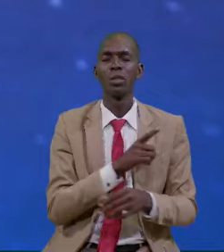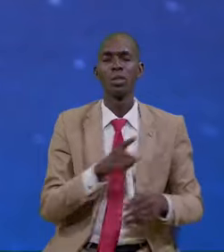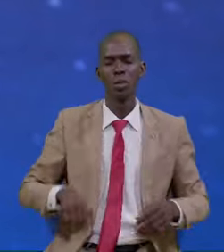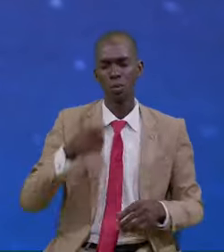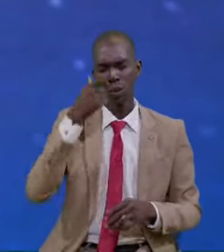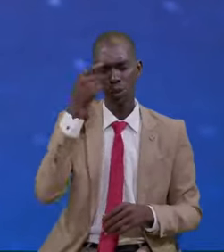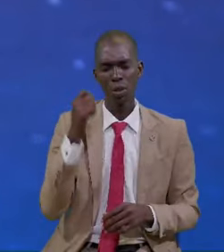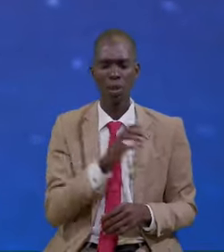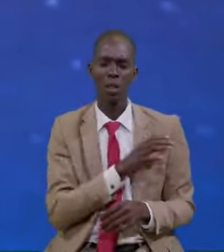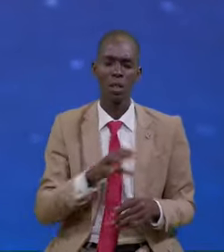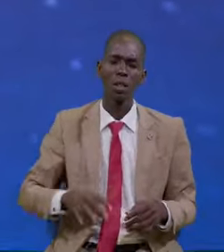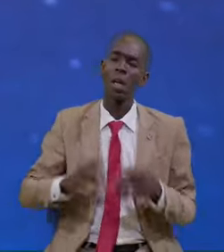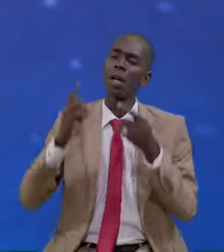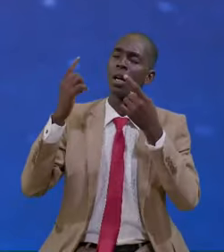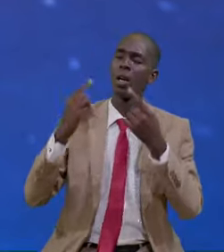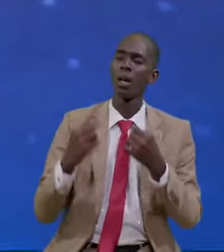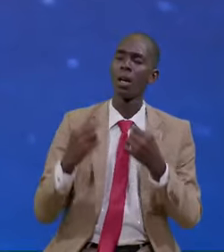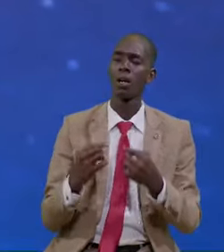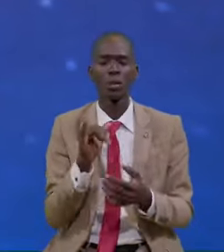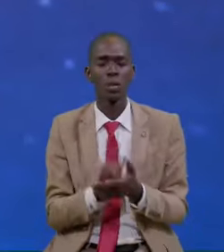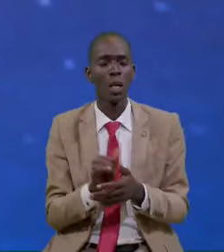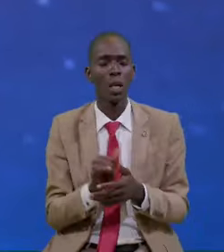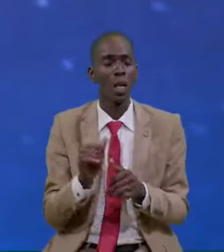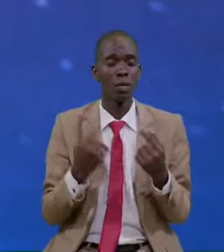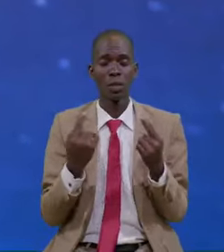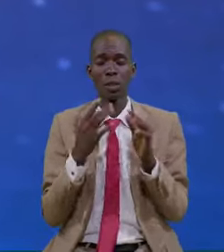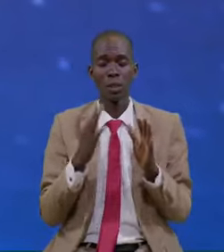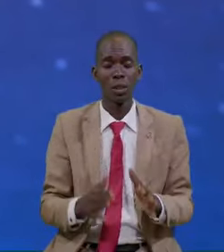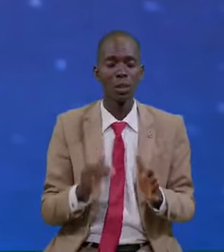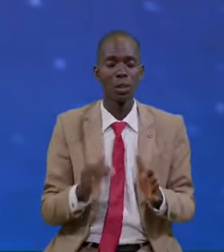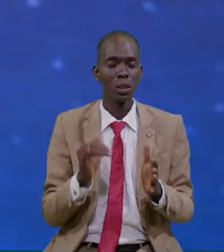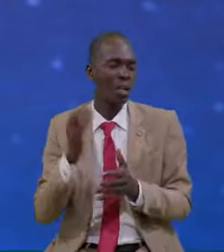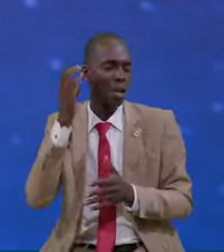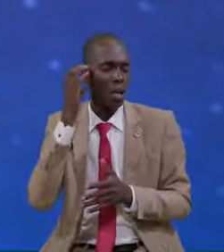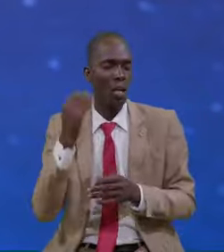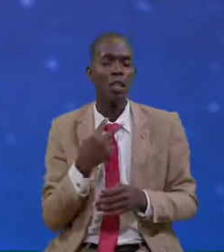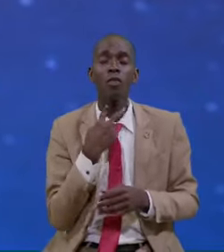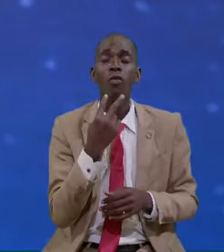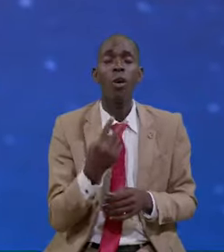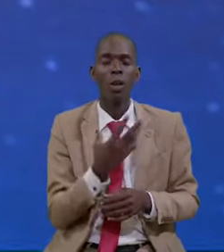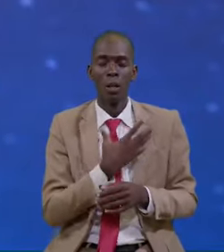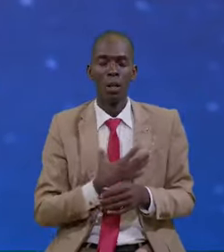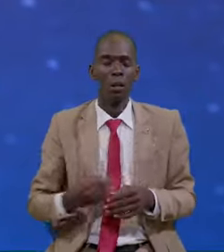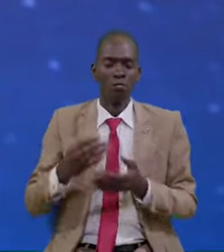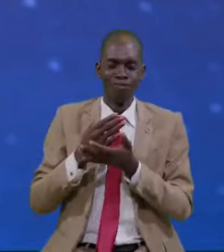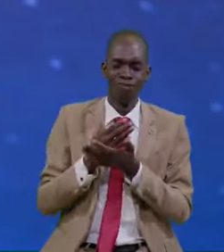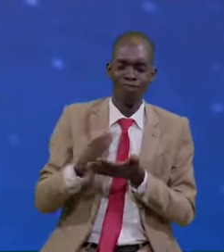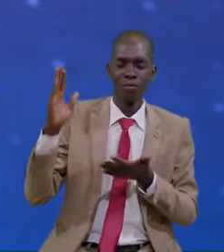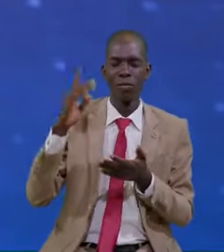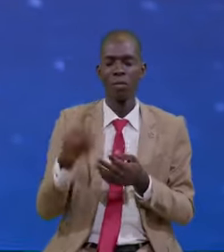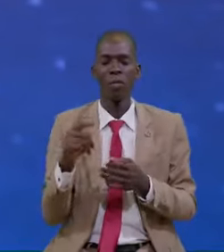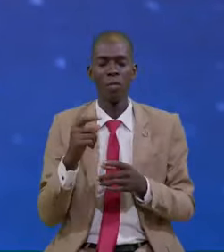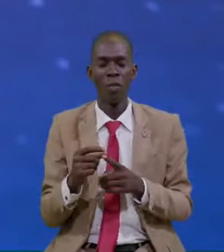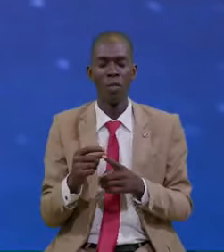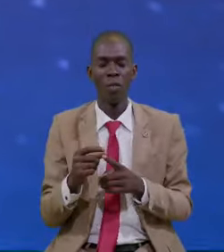Christ came so that every sinner that hears the voice and that receives the word will be